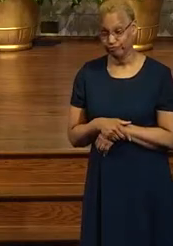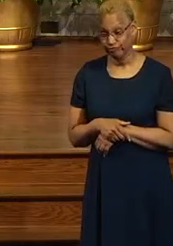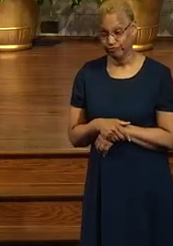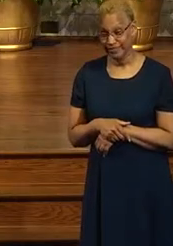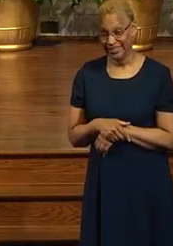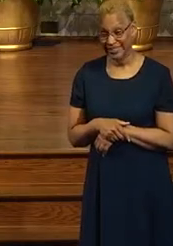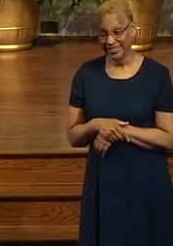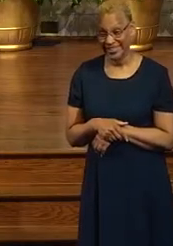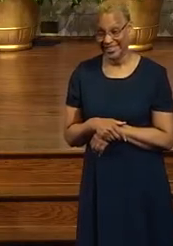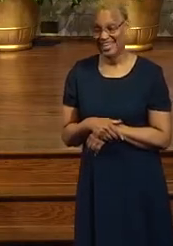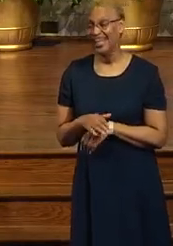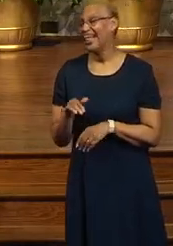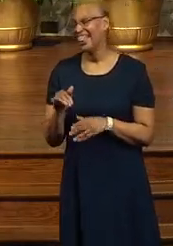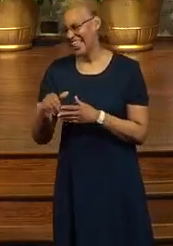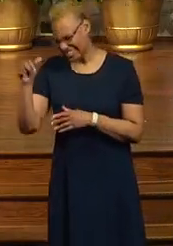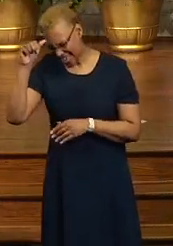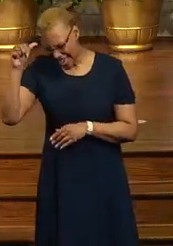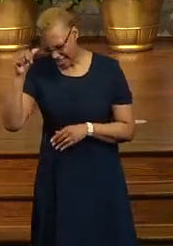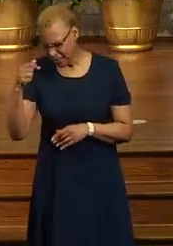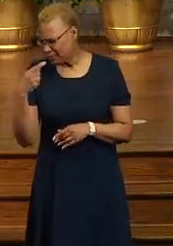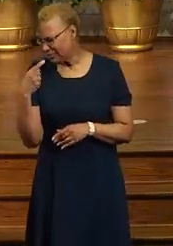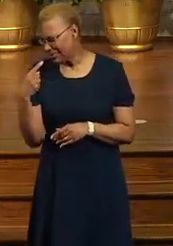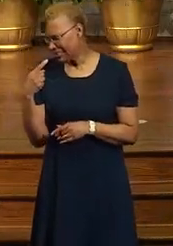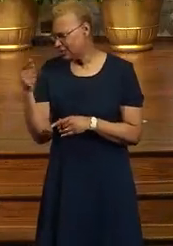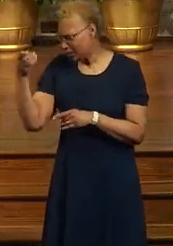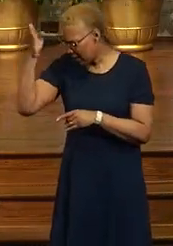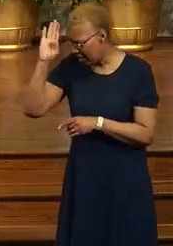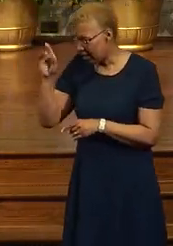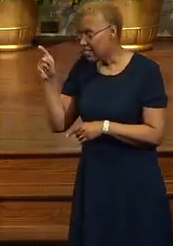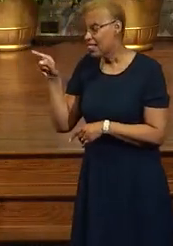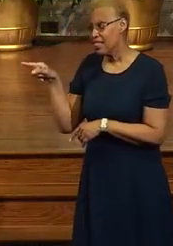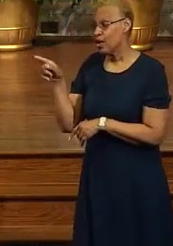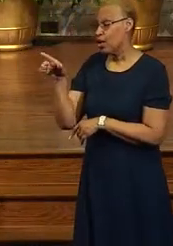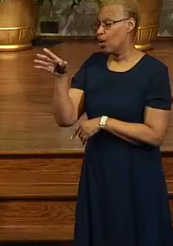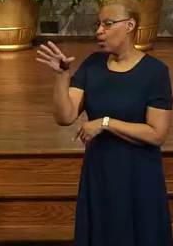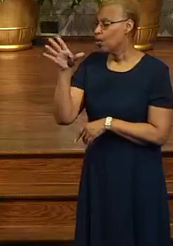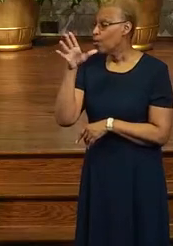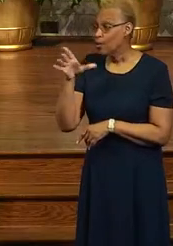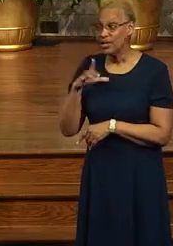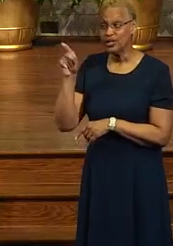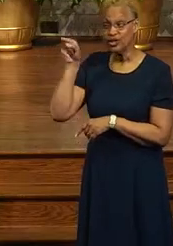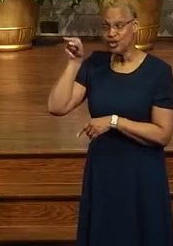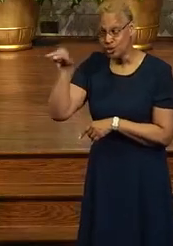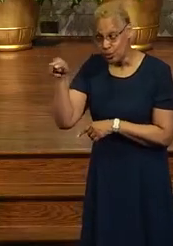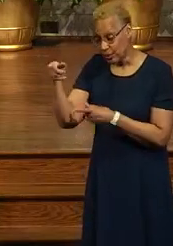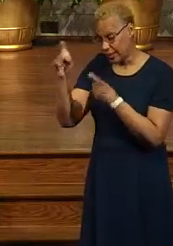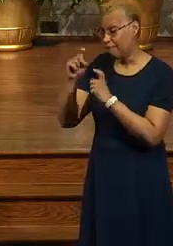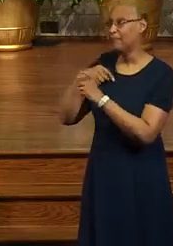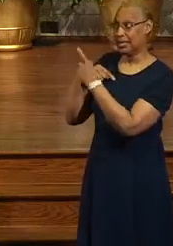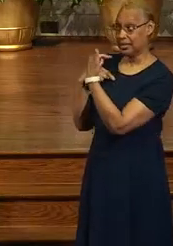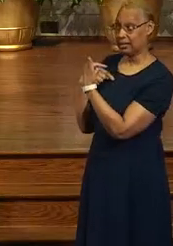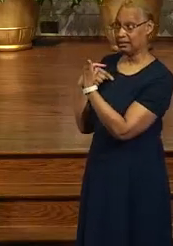And that's what Adam was saying to God. The woman you gave me,